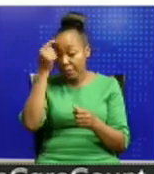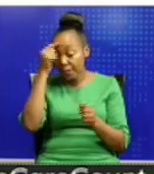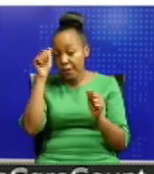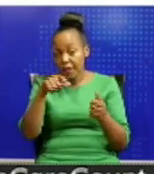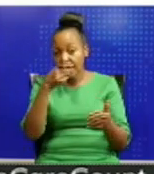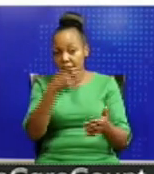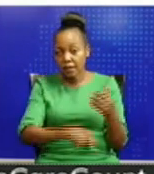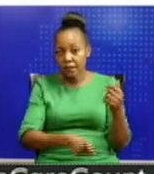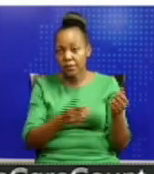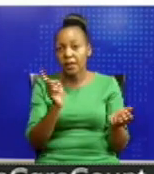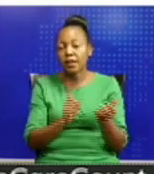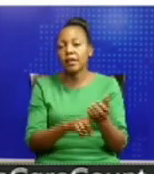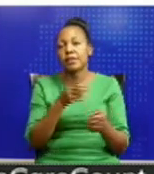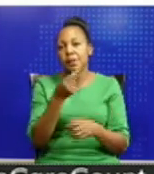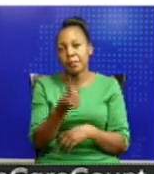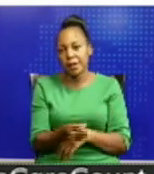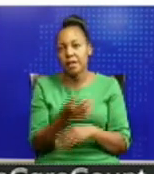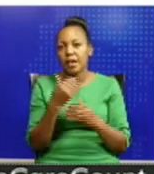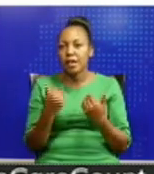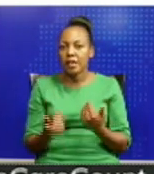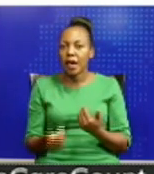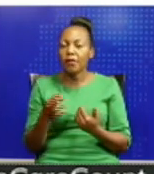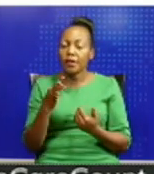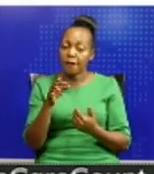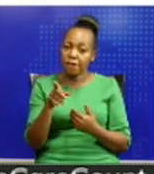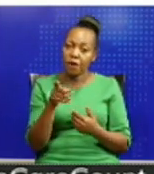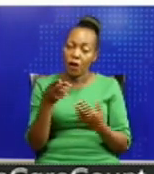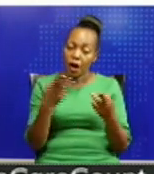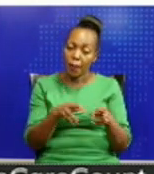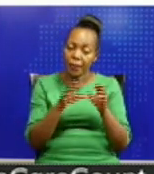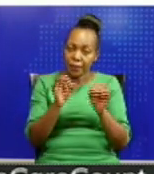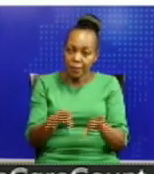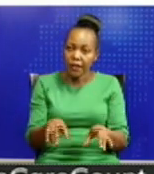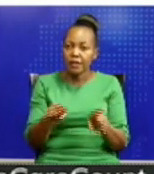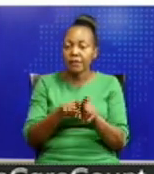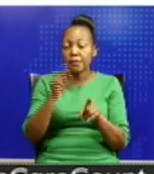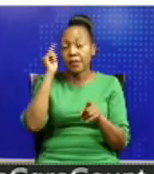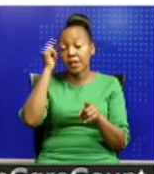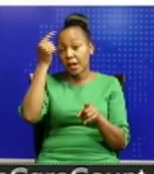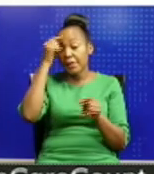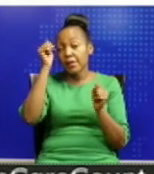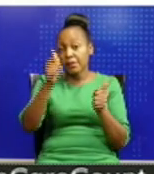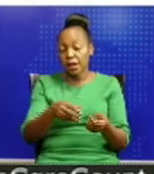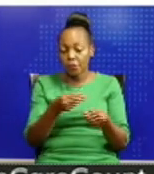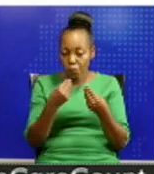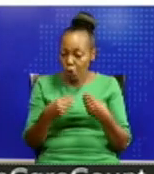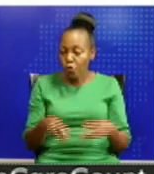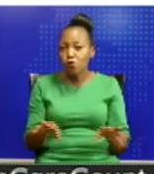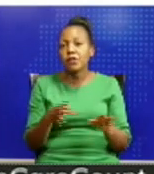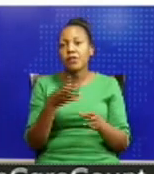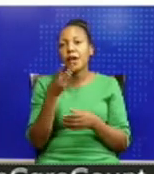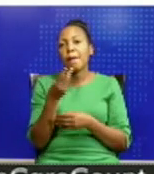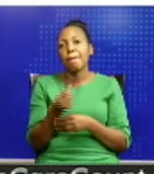be able to get the revenue. So if it's not done, then that means even the government itself is going to